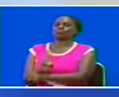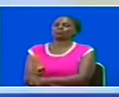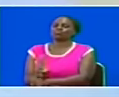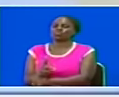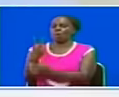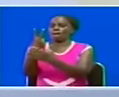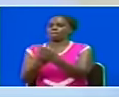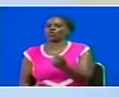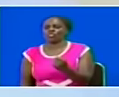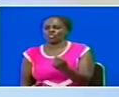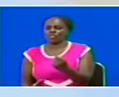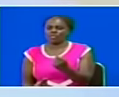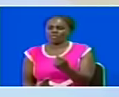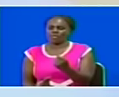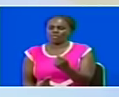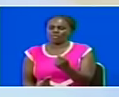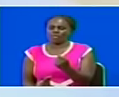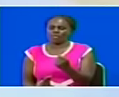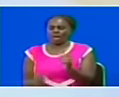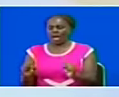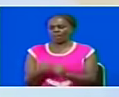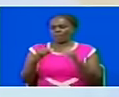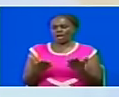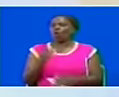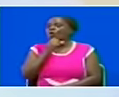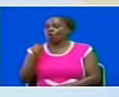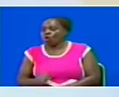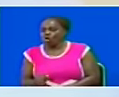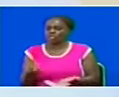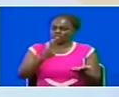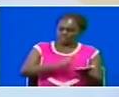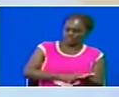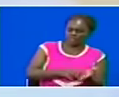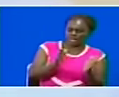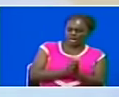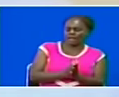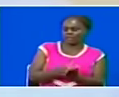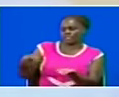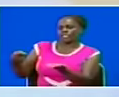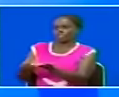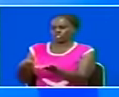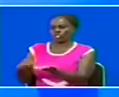these two manual and electrical.